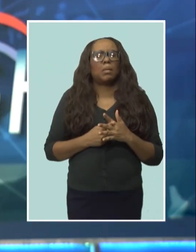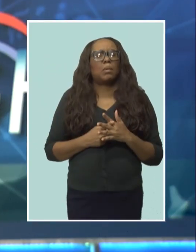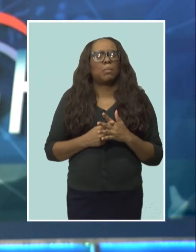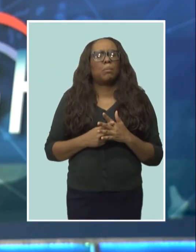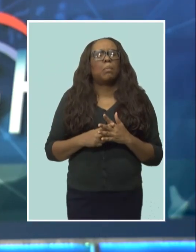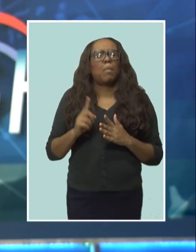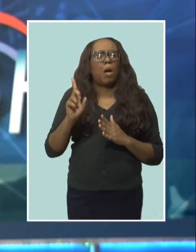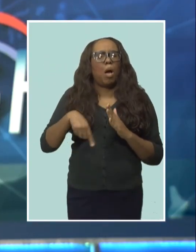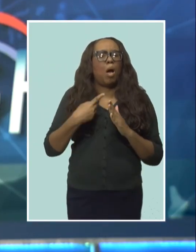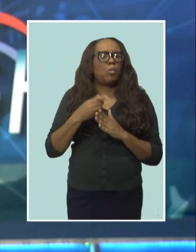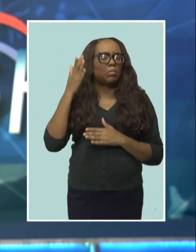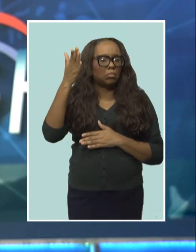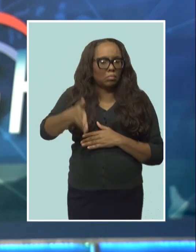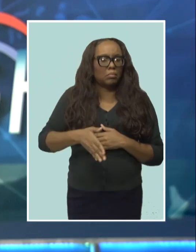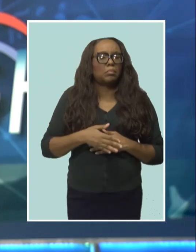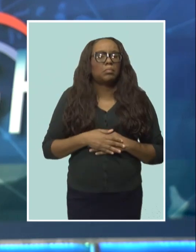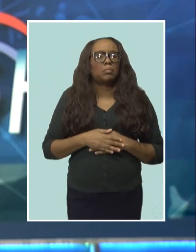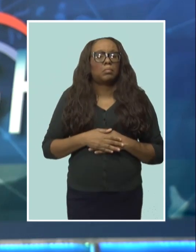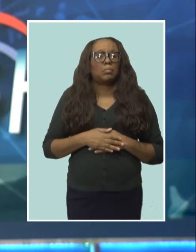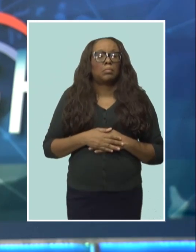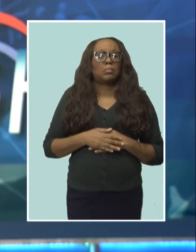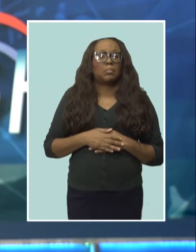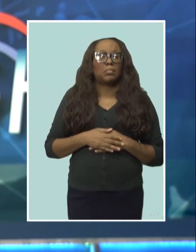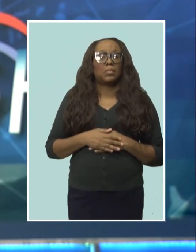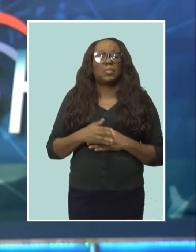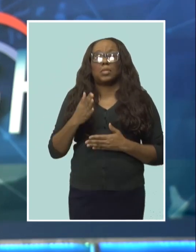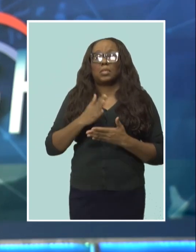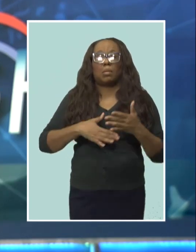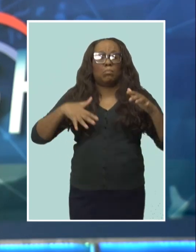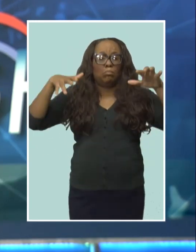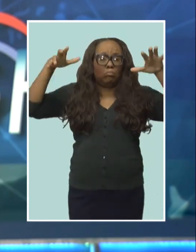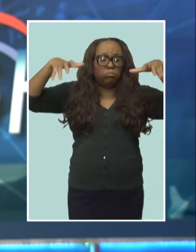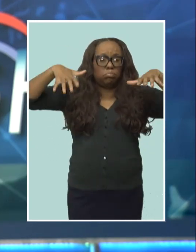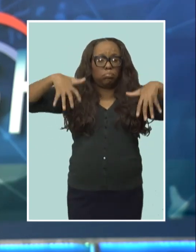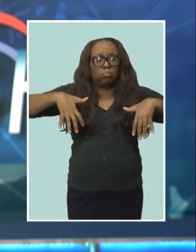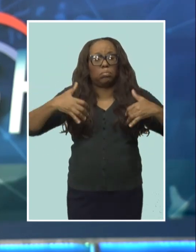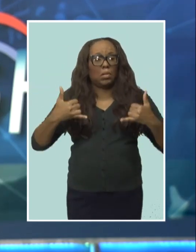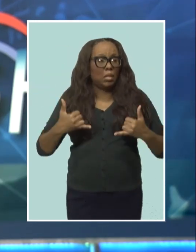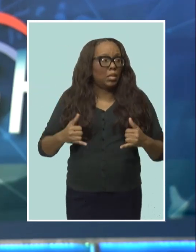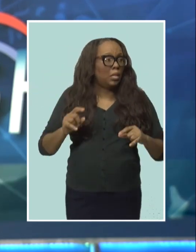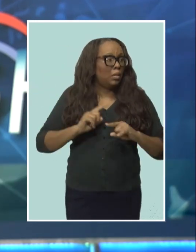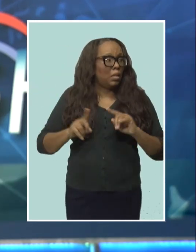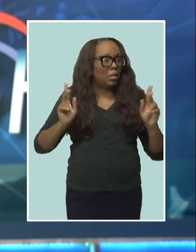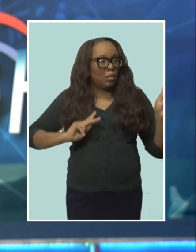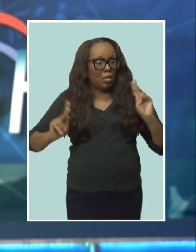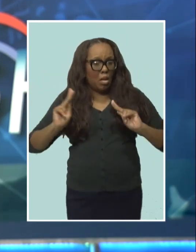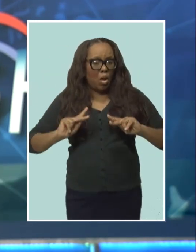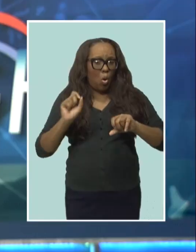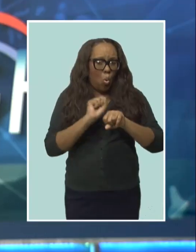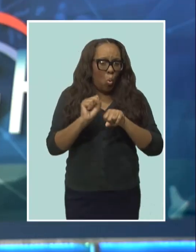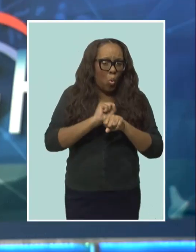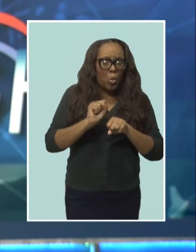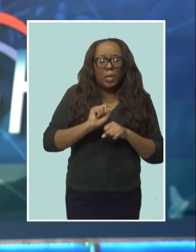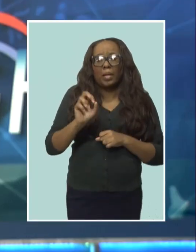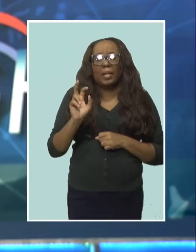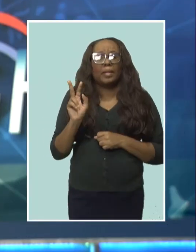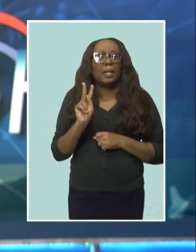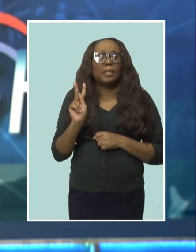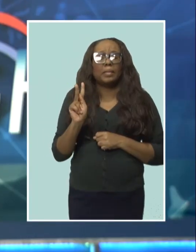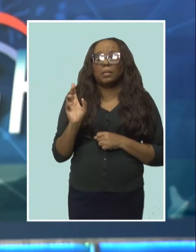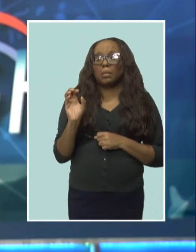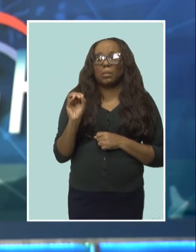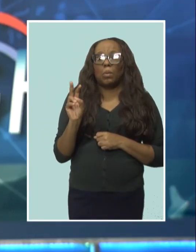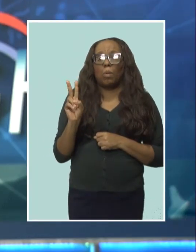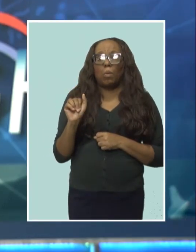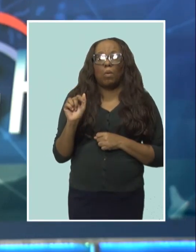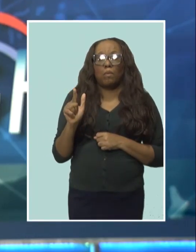the inclement weather today, the organizers are hard at work at Kensington Oval, putting the finishing touches for the musical event, and that's